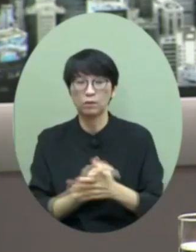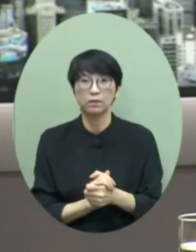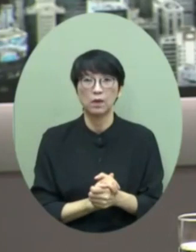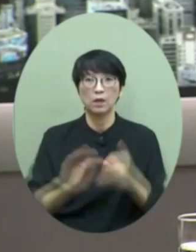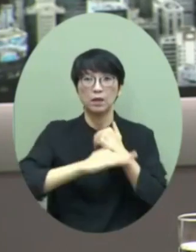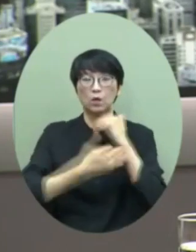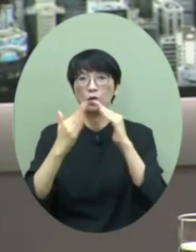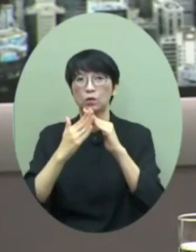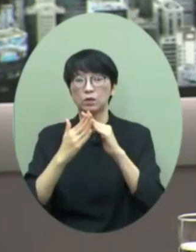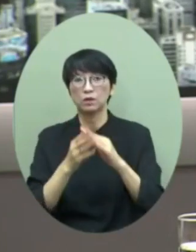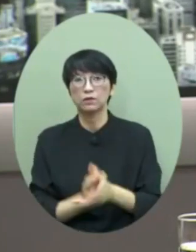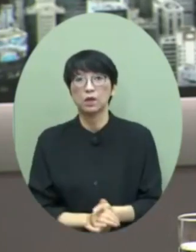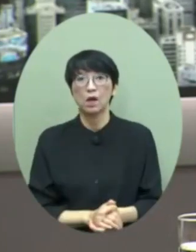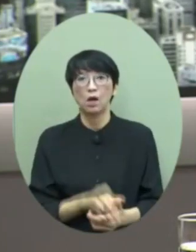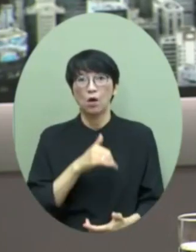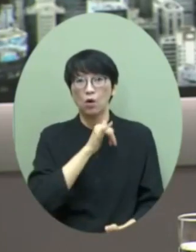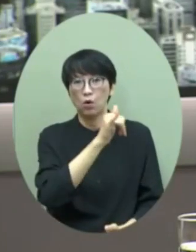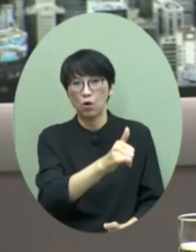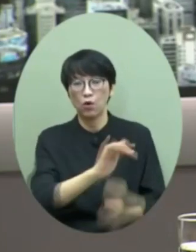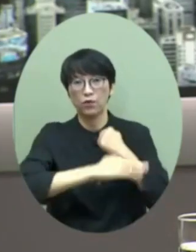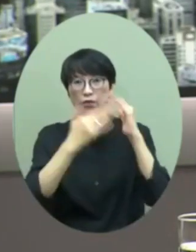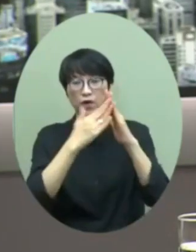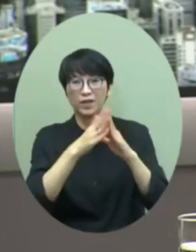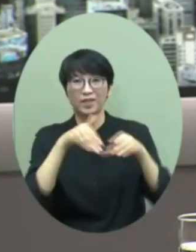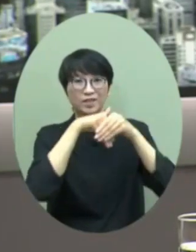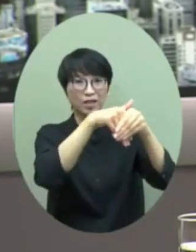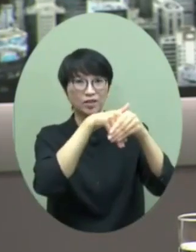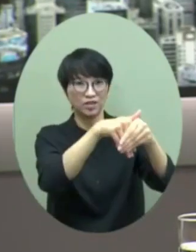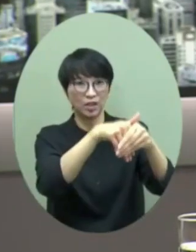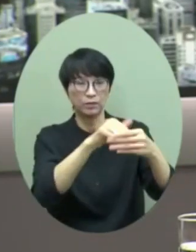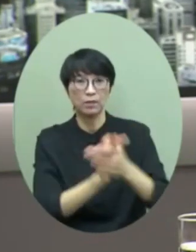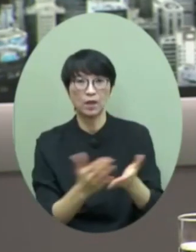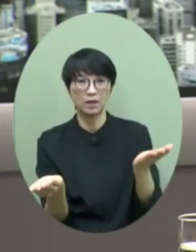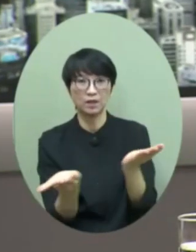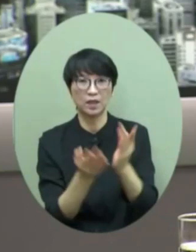after securing approval from the Secretary for Justice,